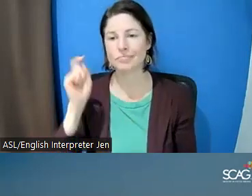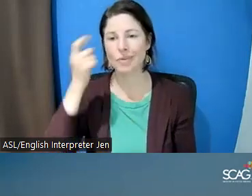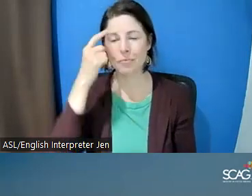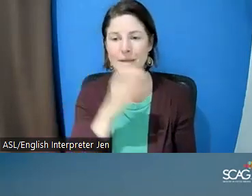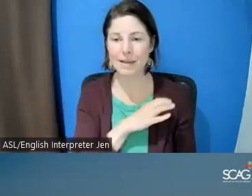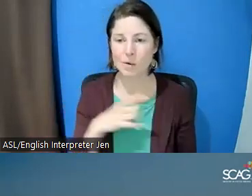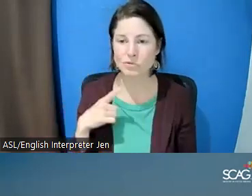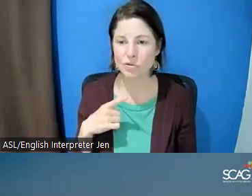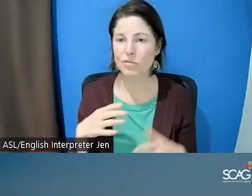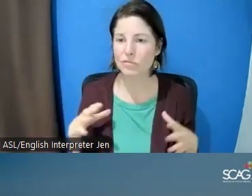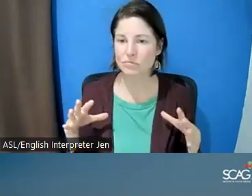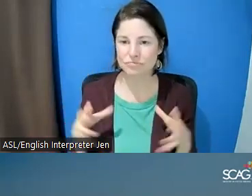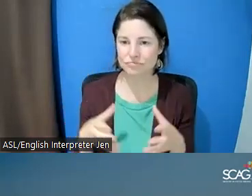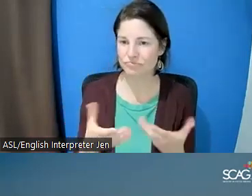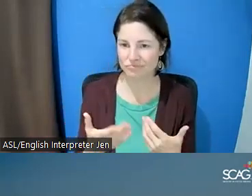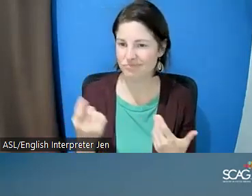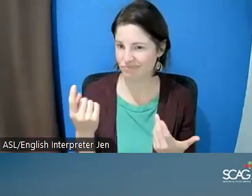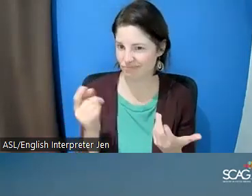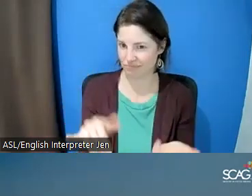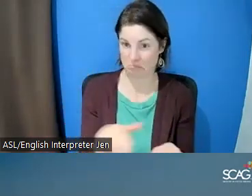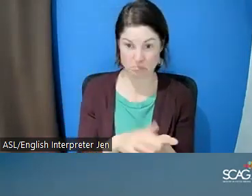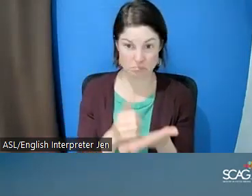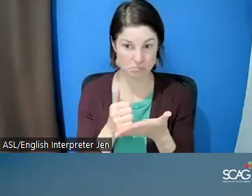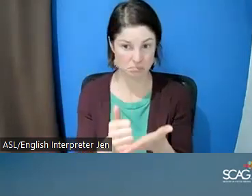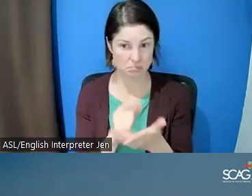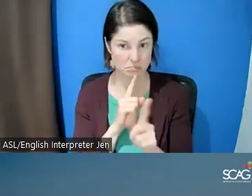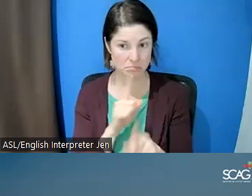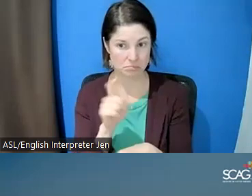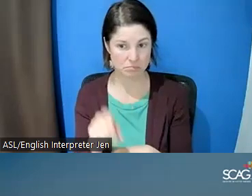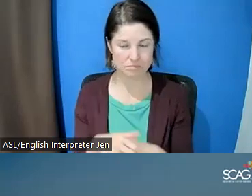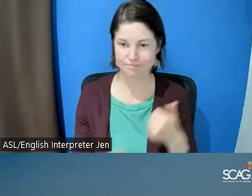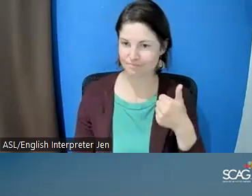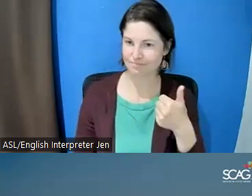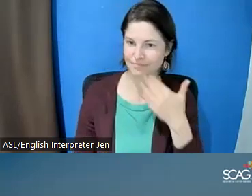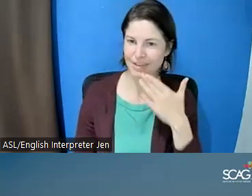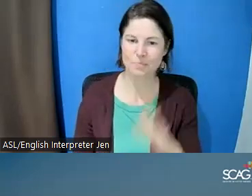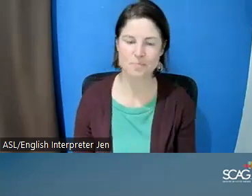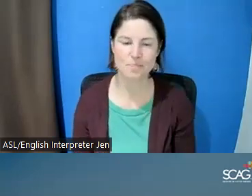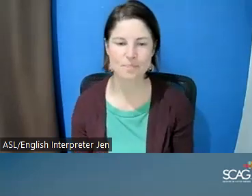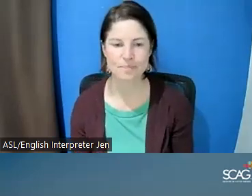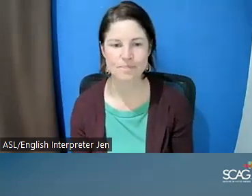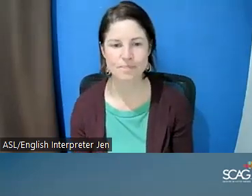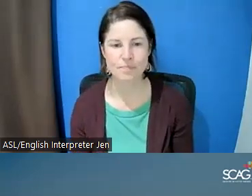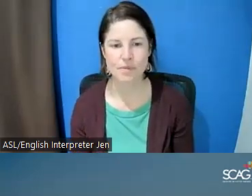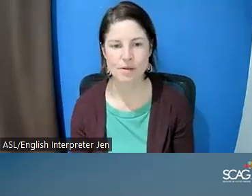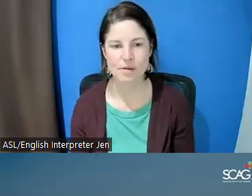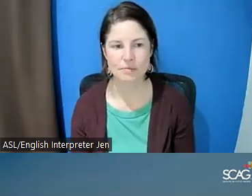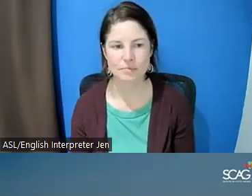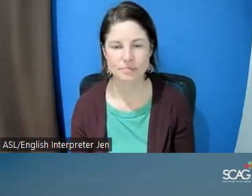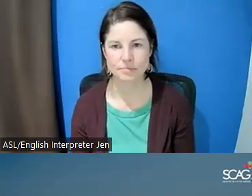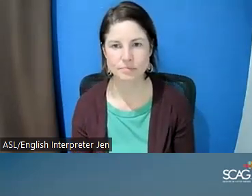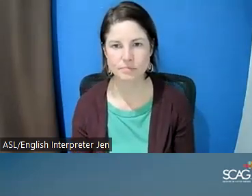even. Yeah, does that help? Yeah, that does. Thank you. Yeah, and the representative